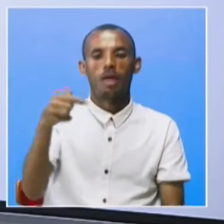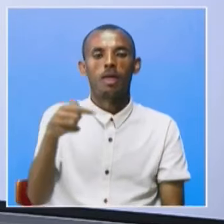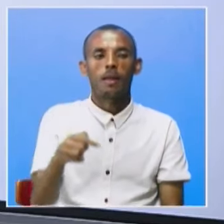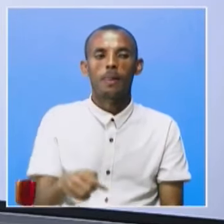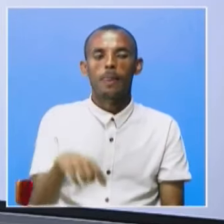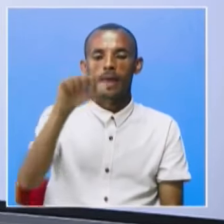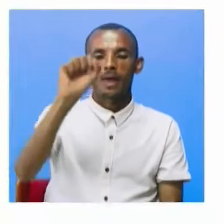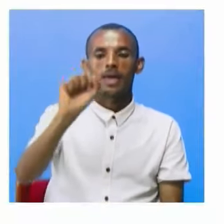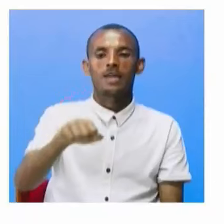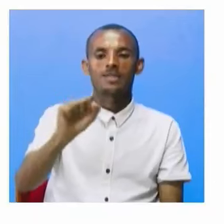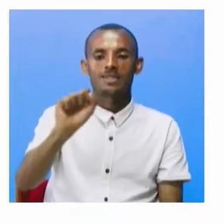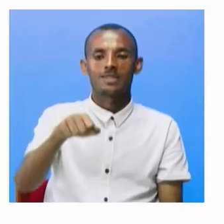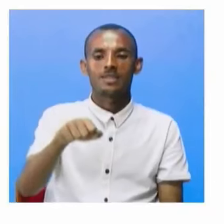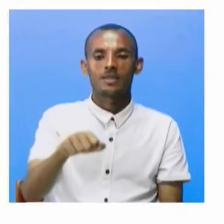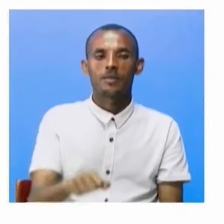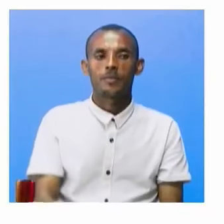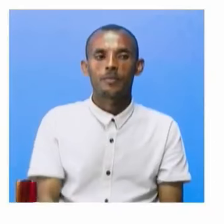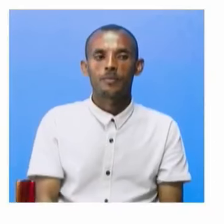Yes.